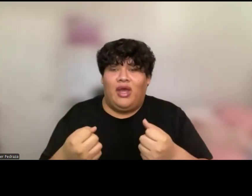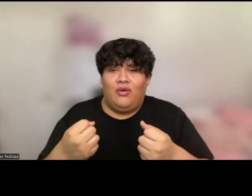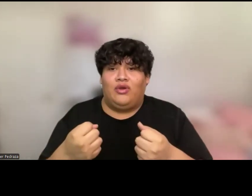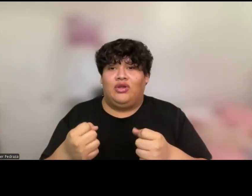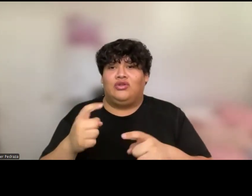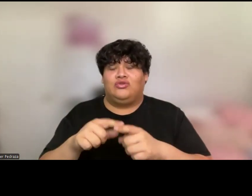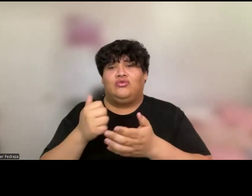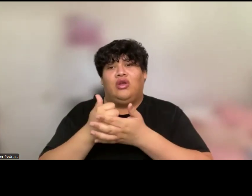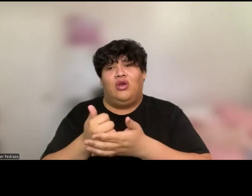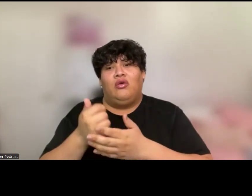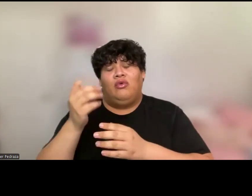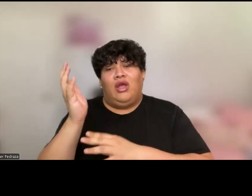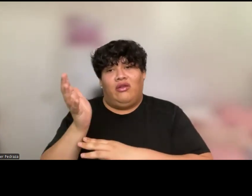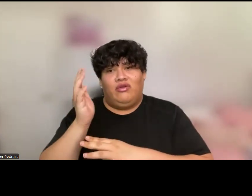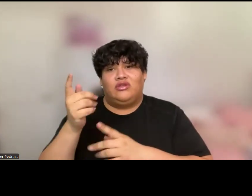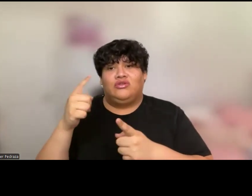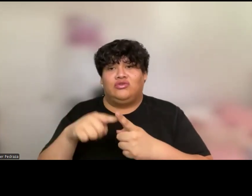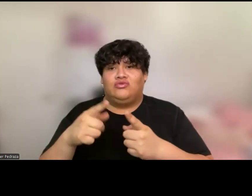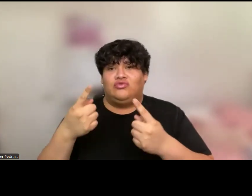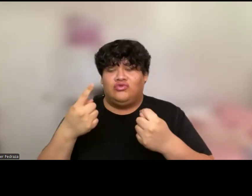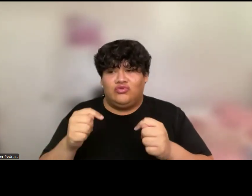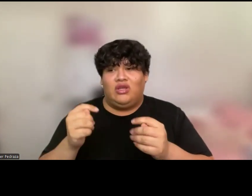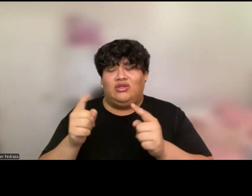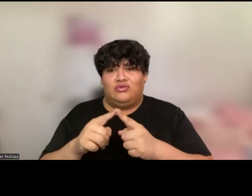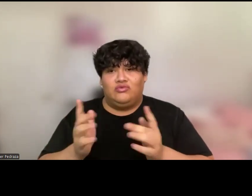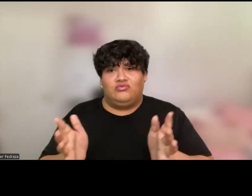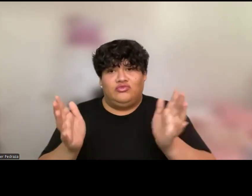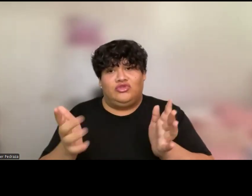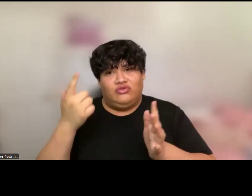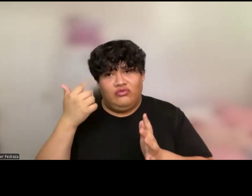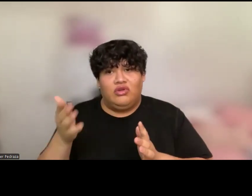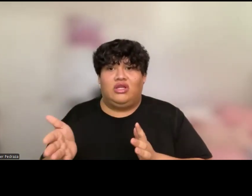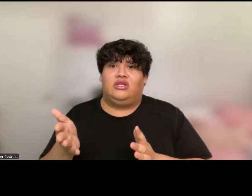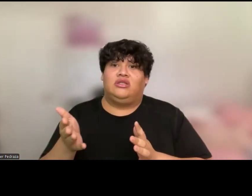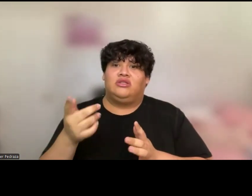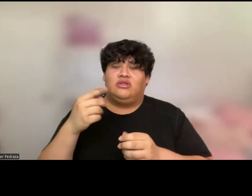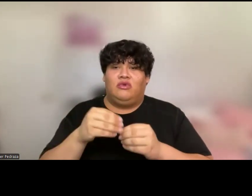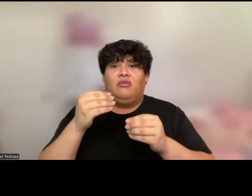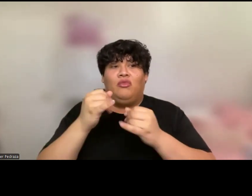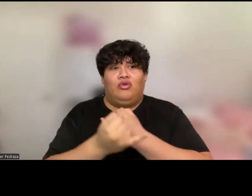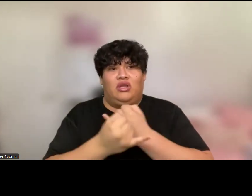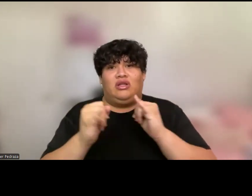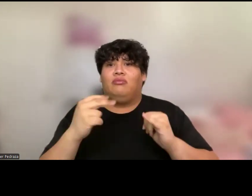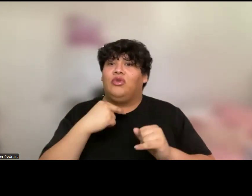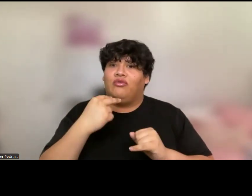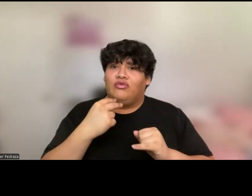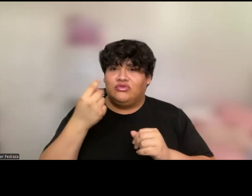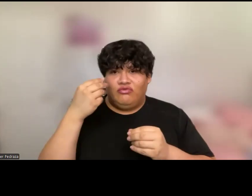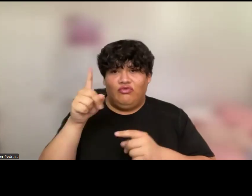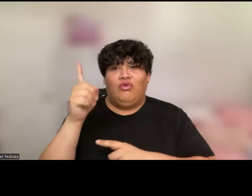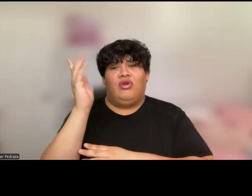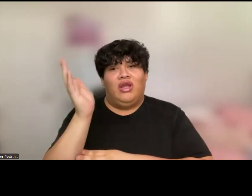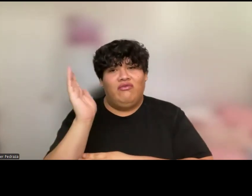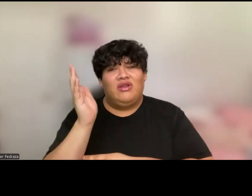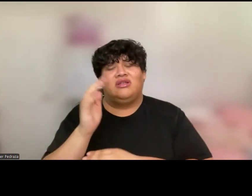with advocates to conduct systemic advocacy and to really be an independent voice for advocates. So it's a